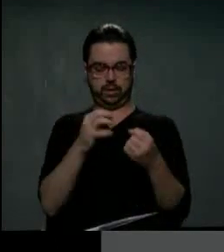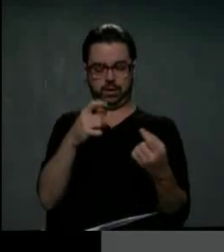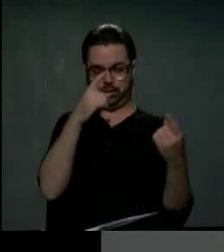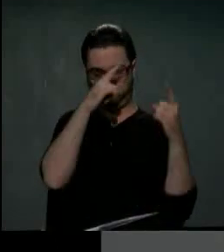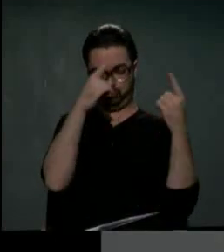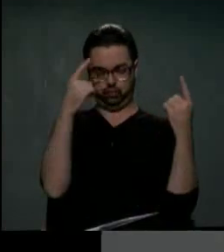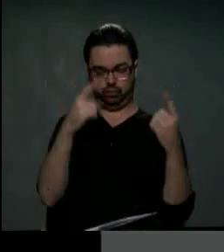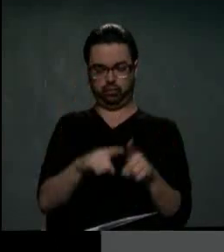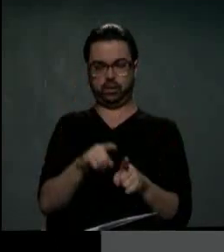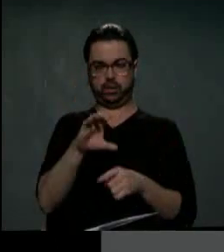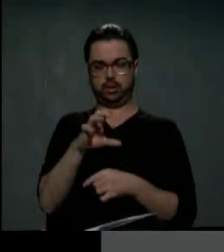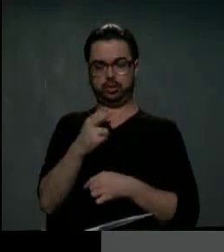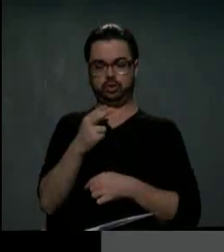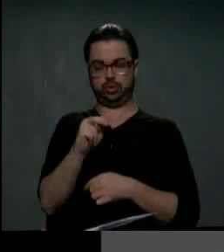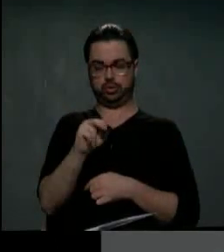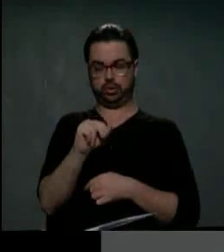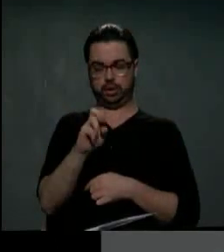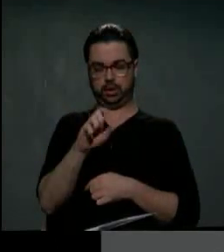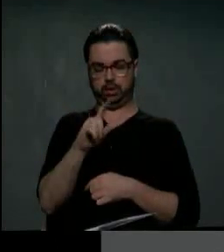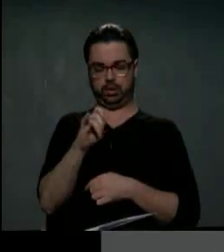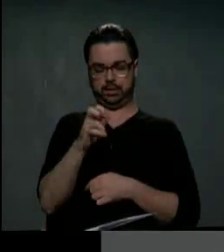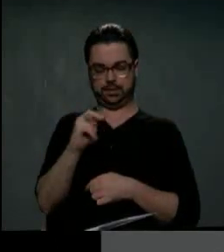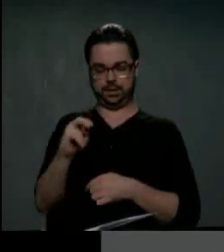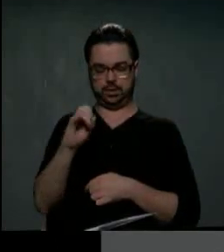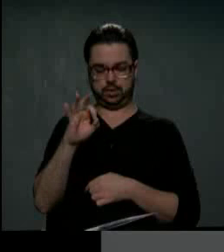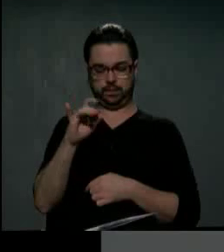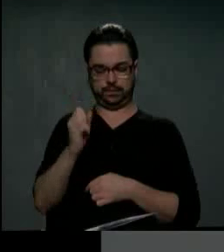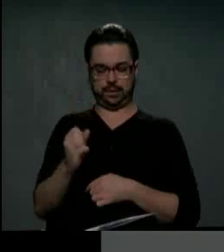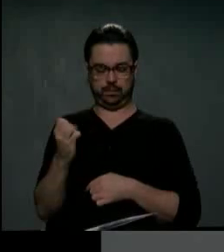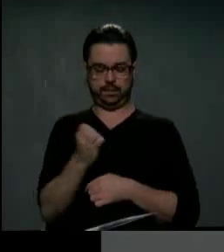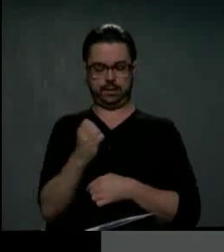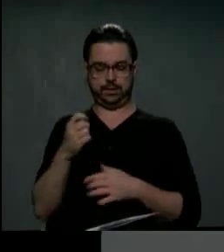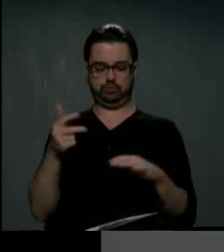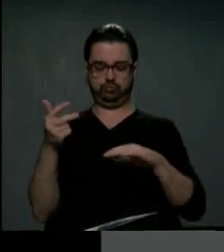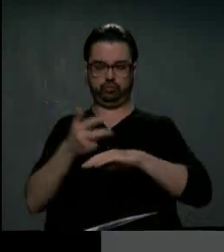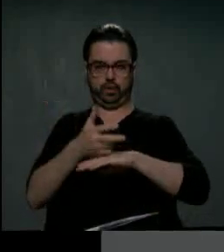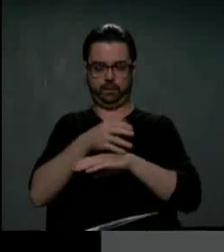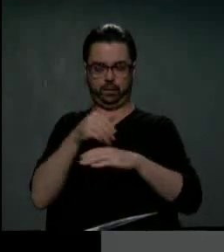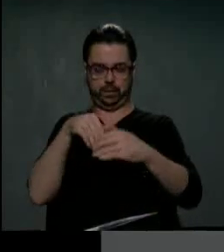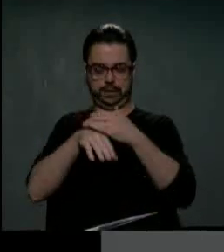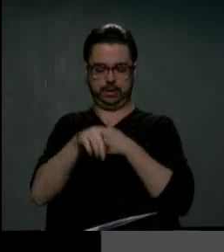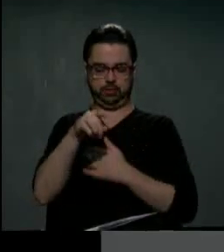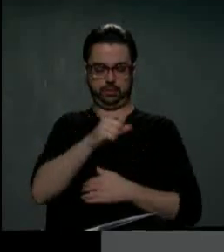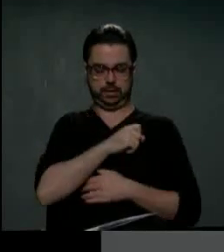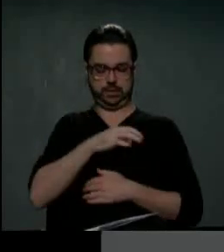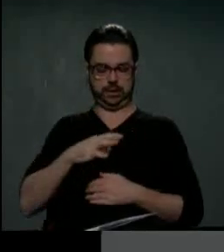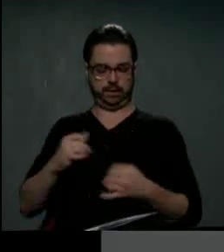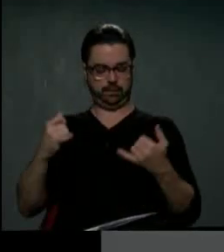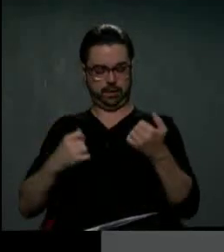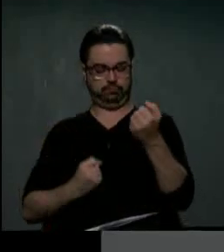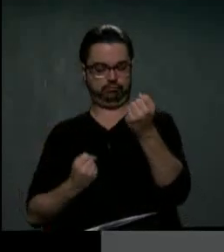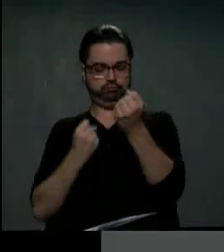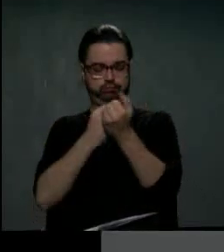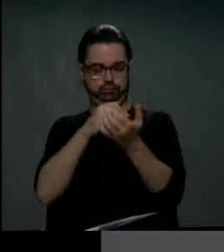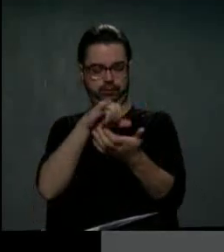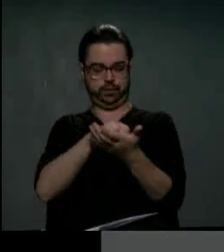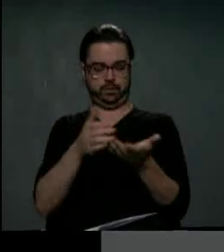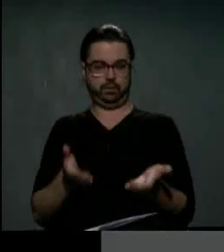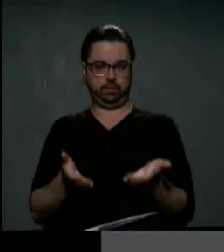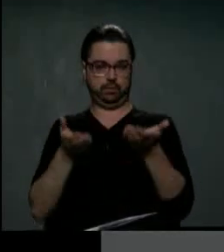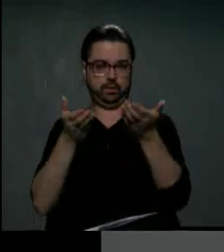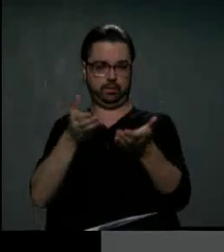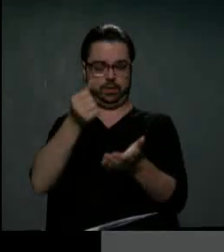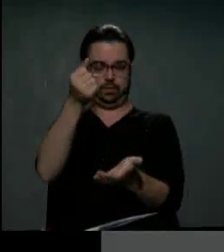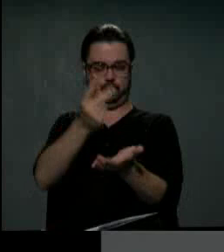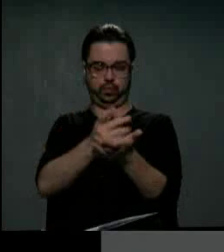the southeast driveway and entrance. Staff is now in support of the request. Staff recommends approval of the request, subject to compliance with the comments and